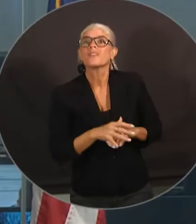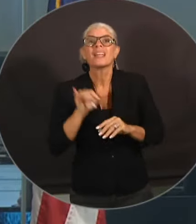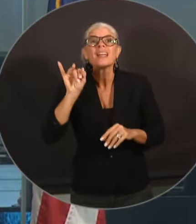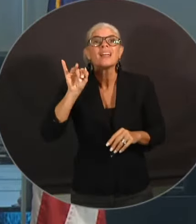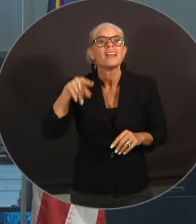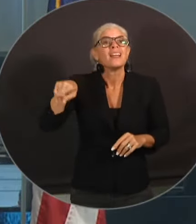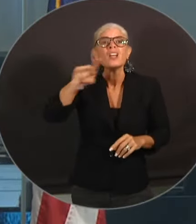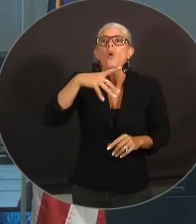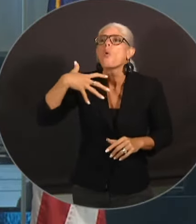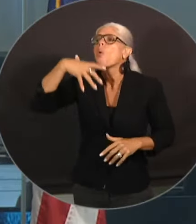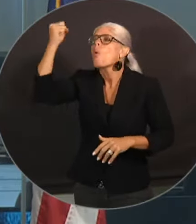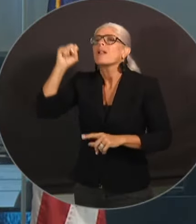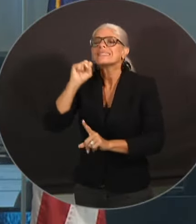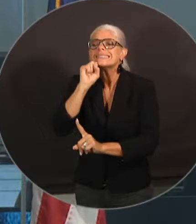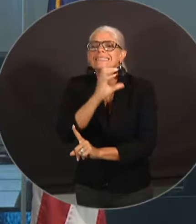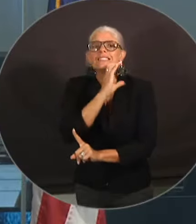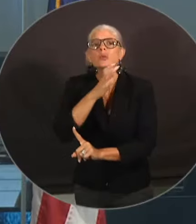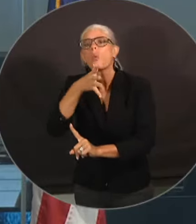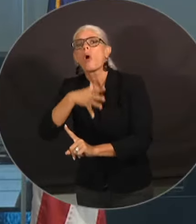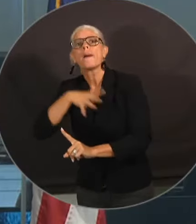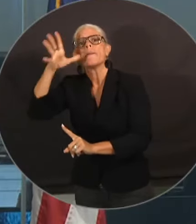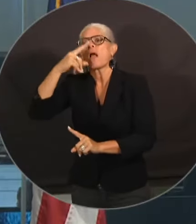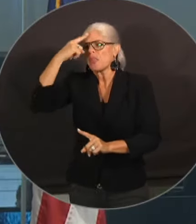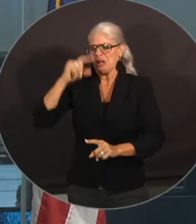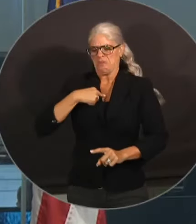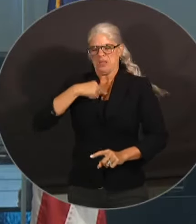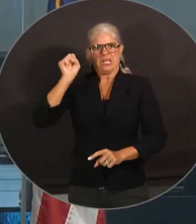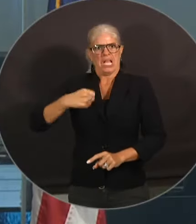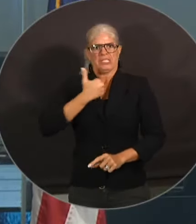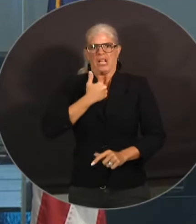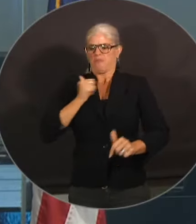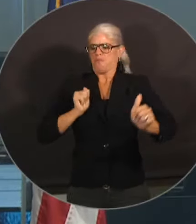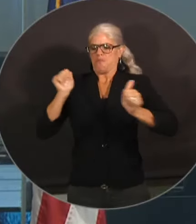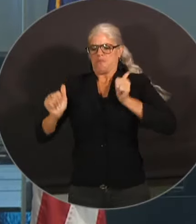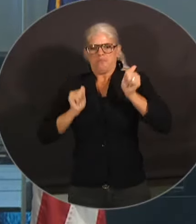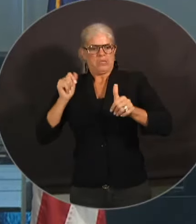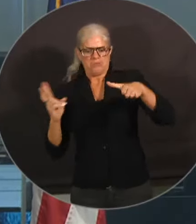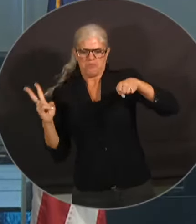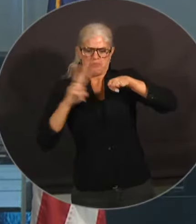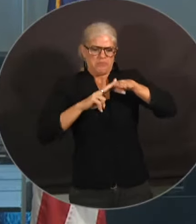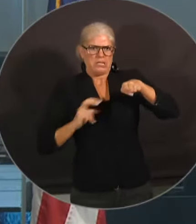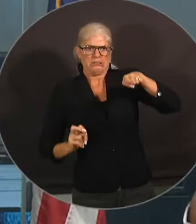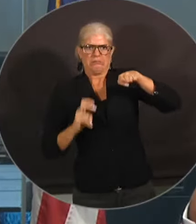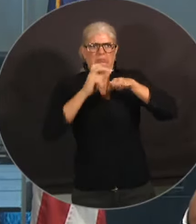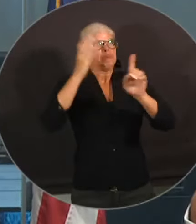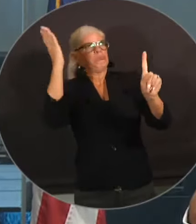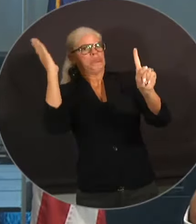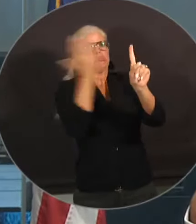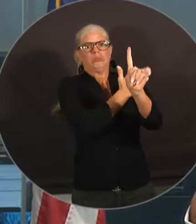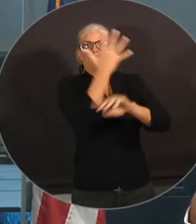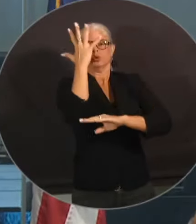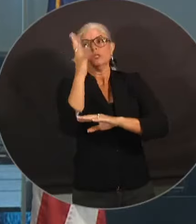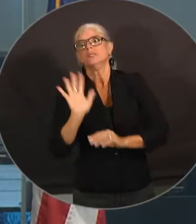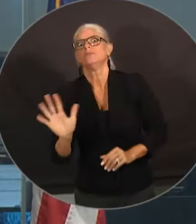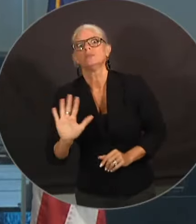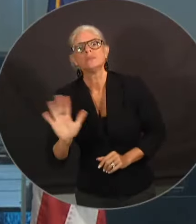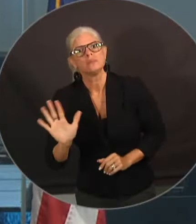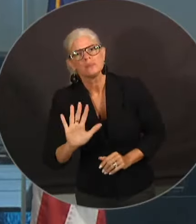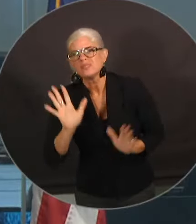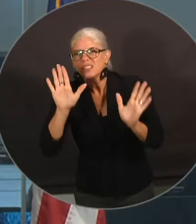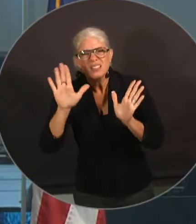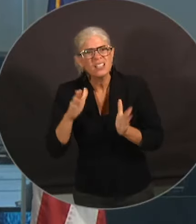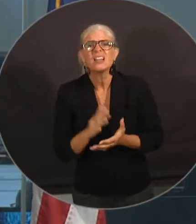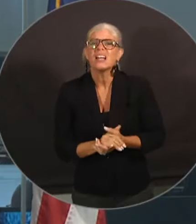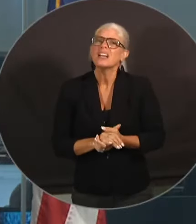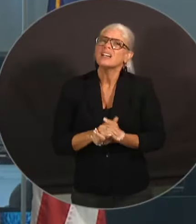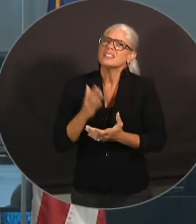at risk by jumping on a ladder to remove a tree that may have fallen on your property. We get some of these guys to go out there and